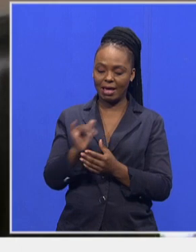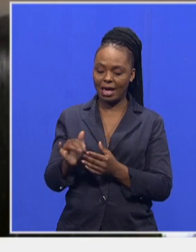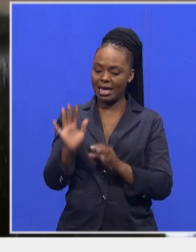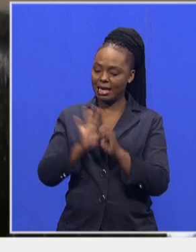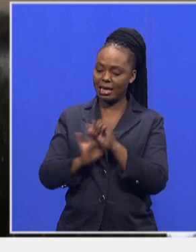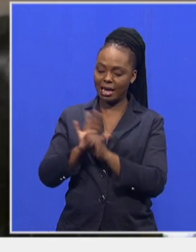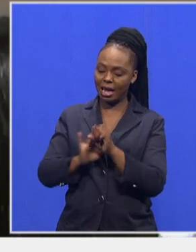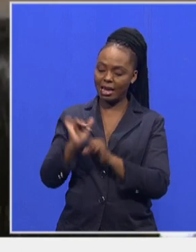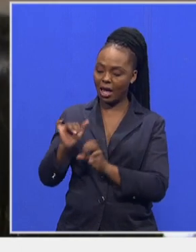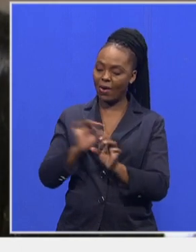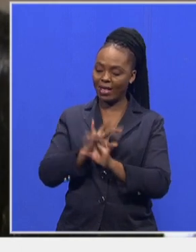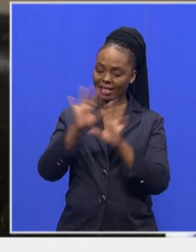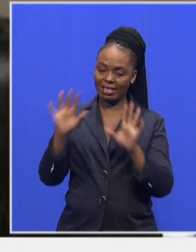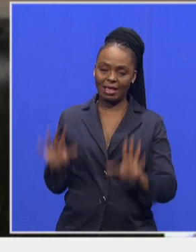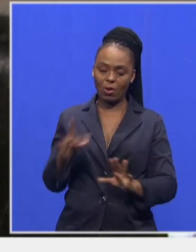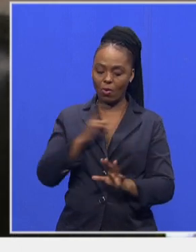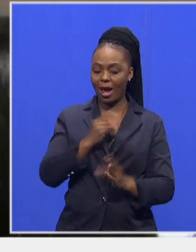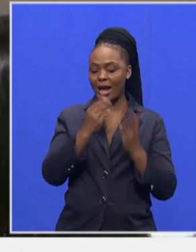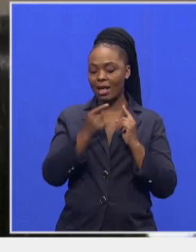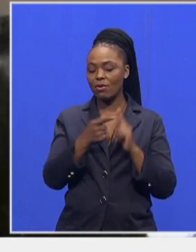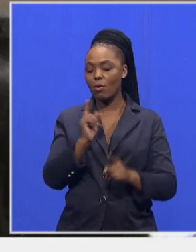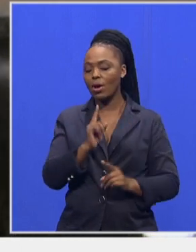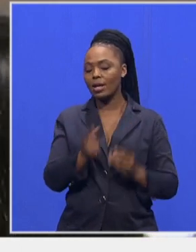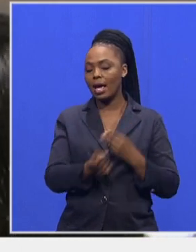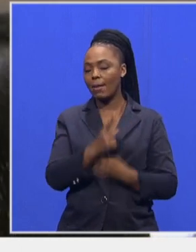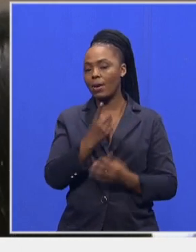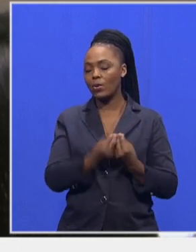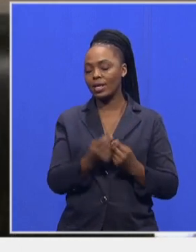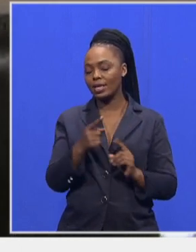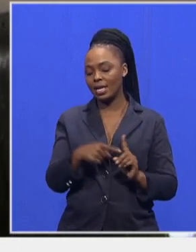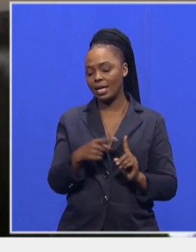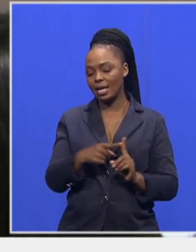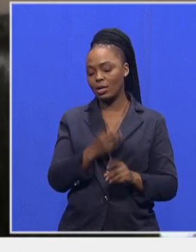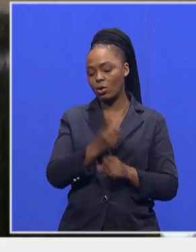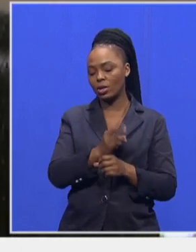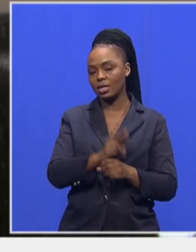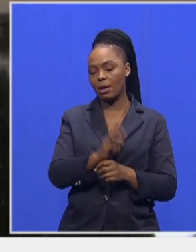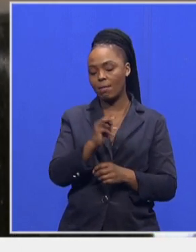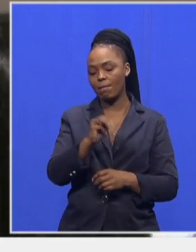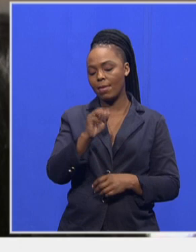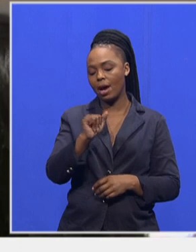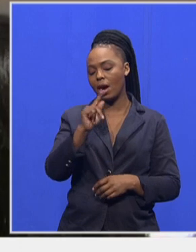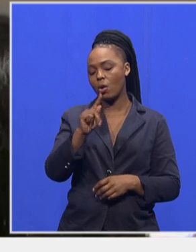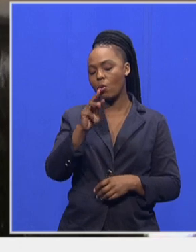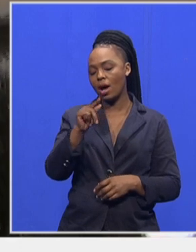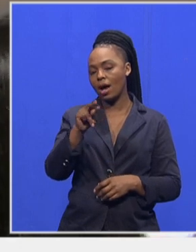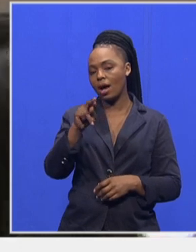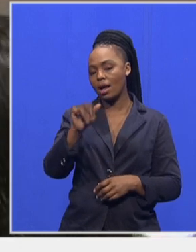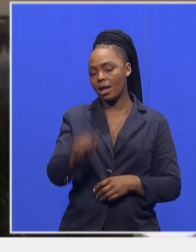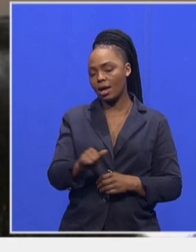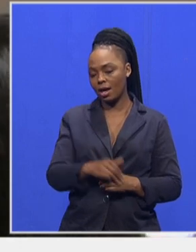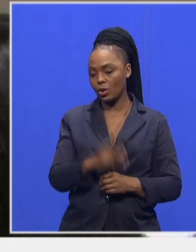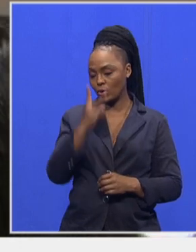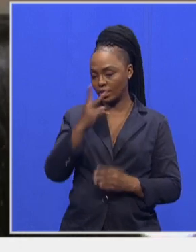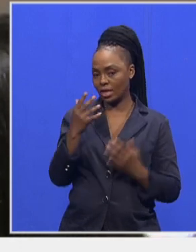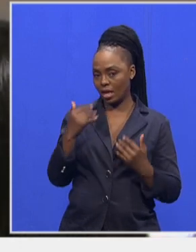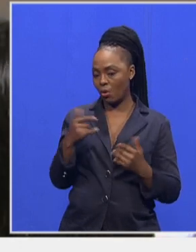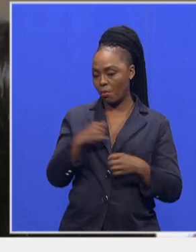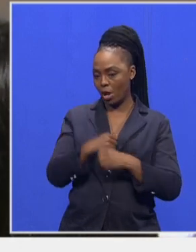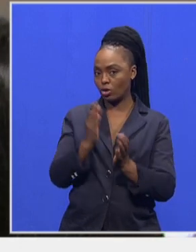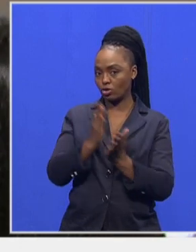learn from what happened with Makwarela so that you don't repeat history? Have you made sure that Mr. Mzwanana